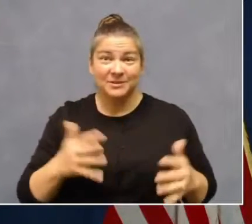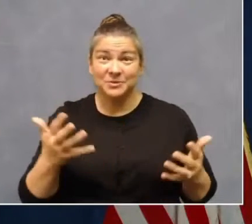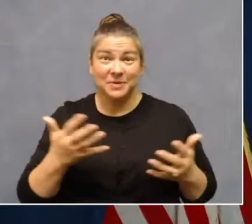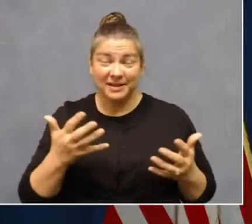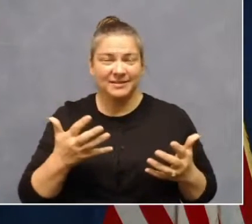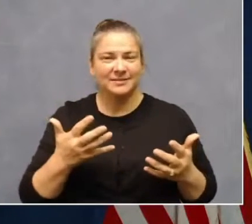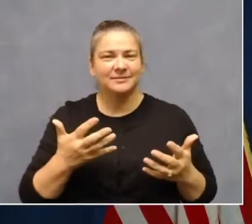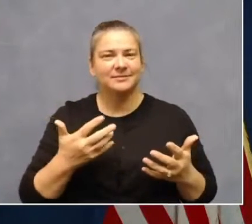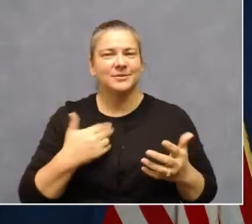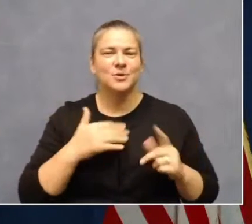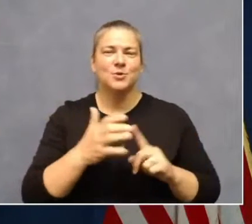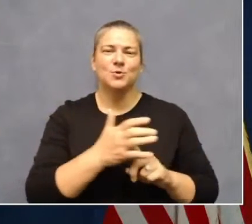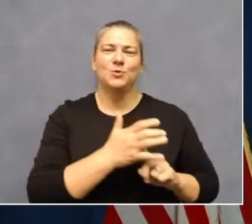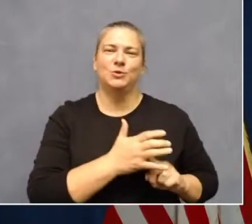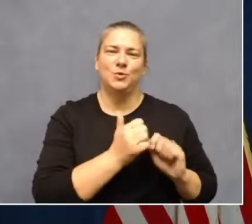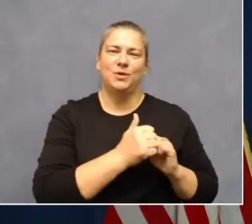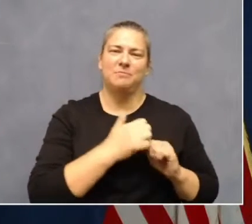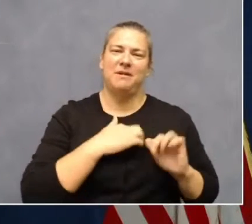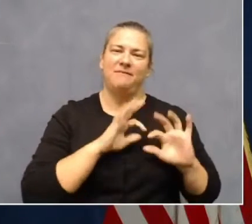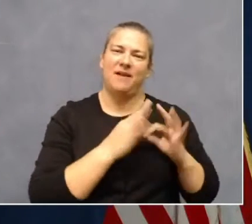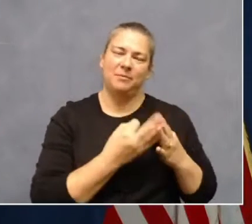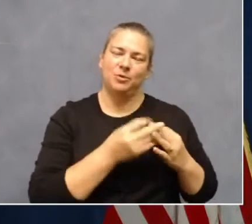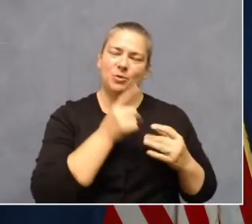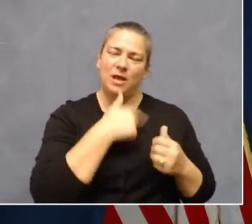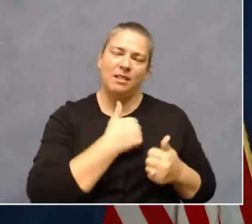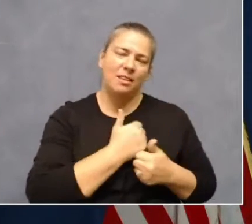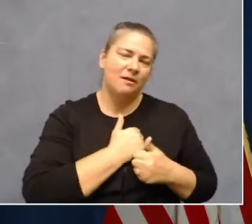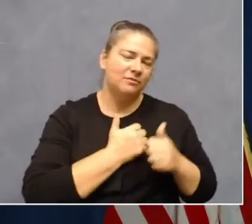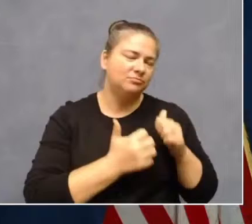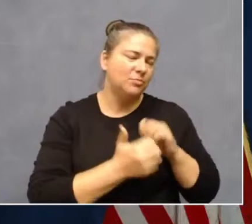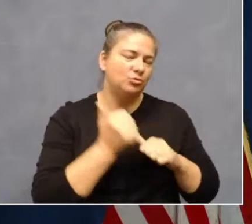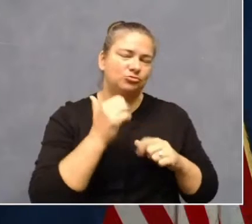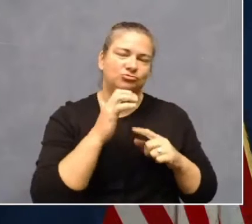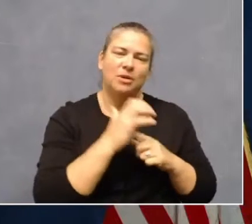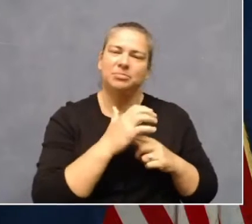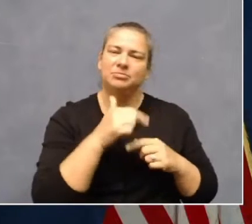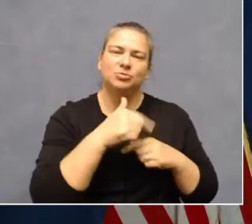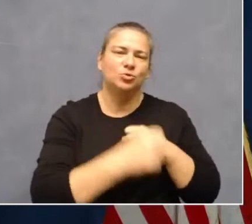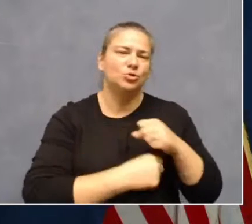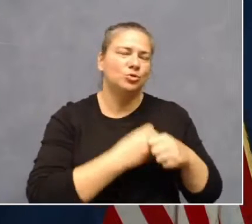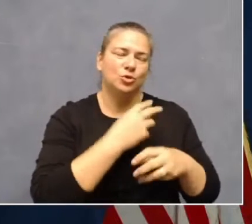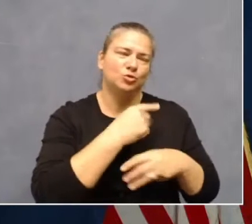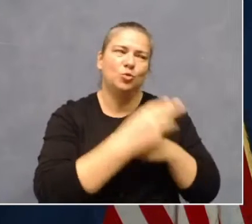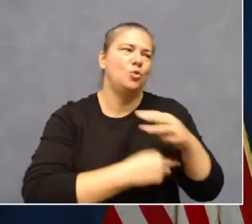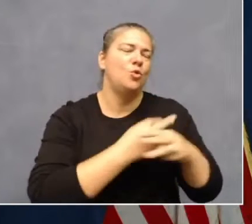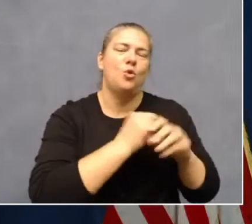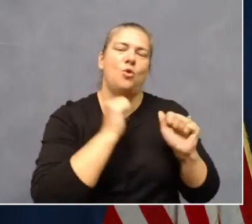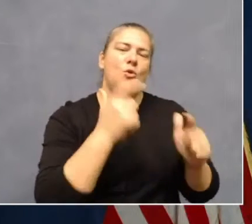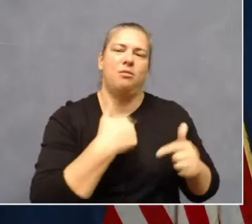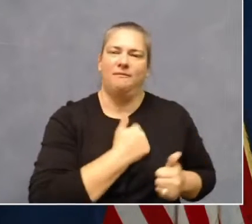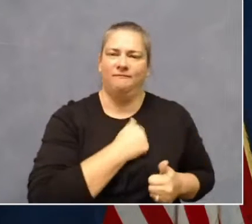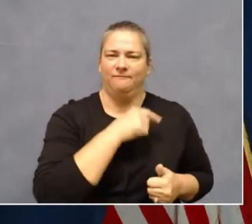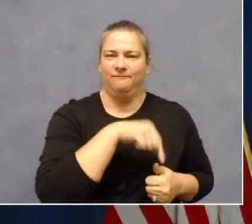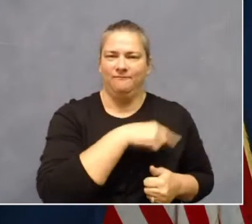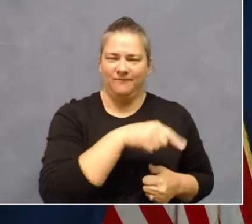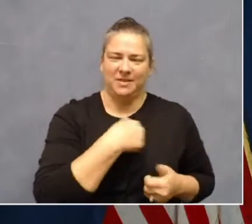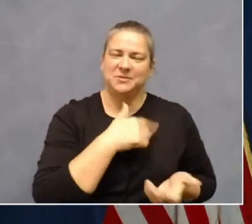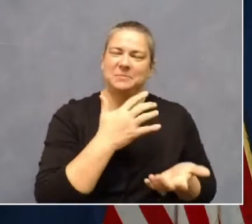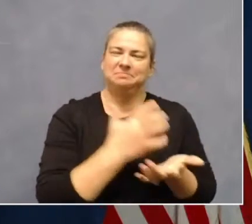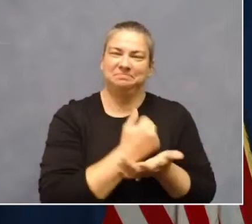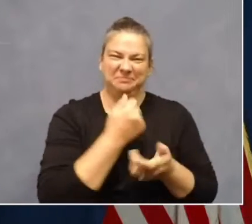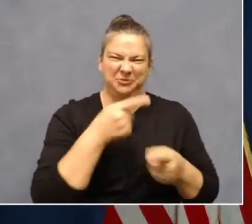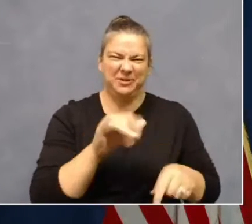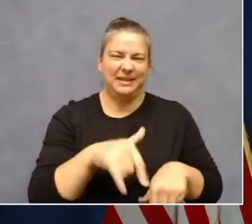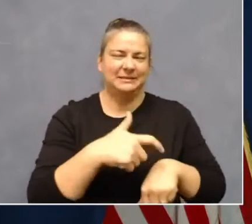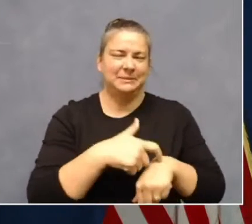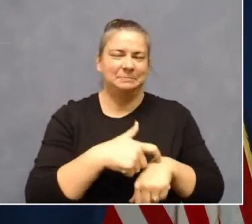most in this world. And so I took every advantage I could out of that extra time. And so while for me